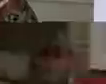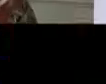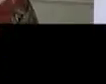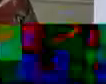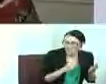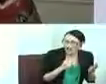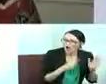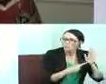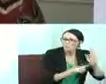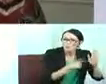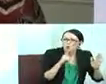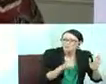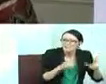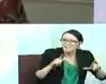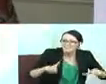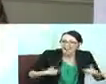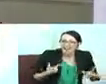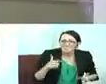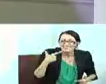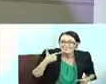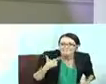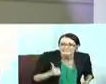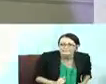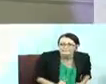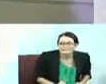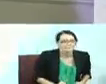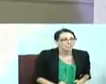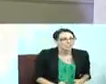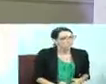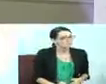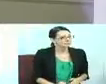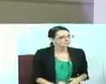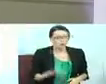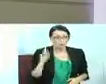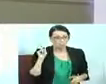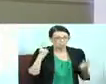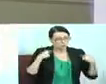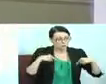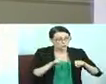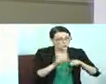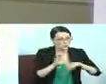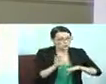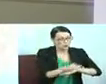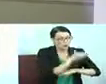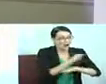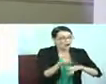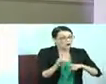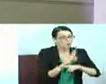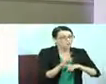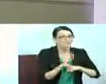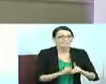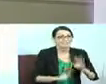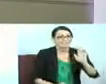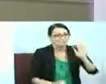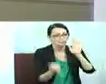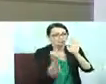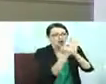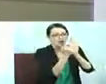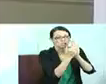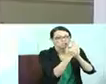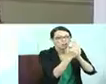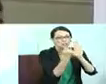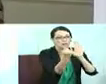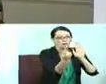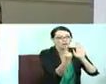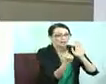25 cents a head. So we were in choir rehearsal, and he knocked on the door, and we let him